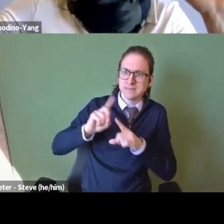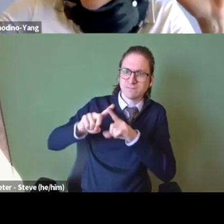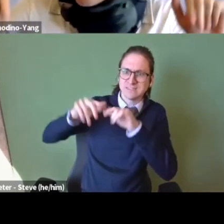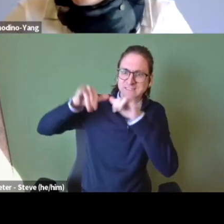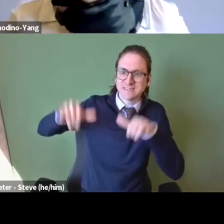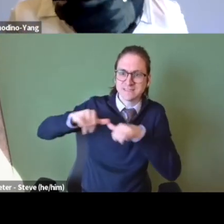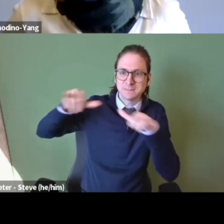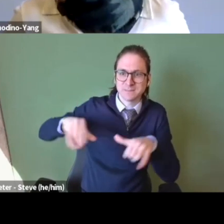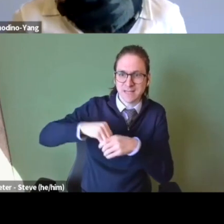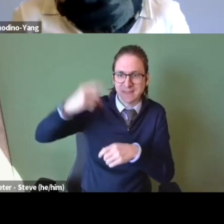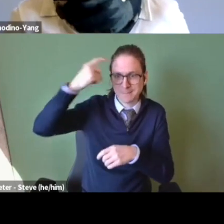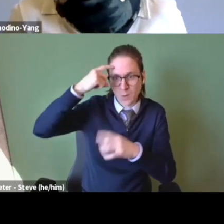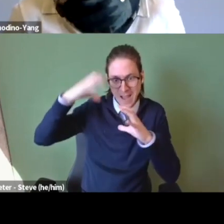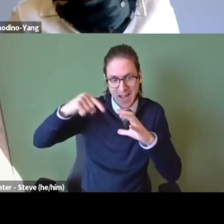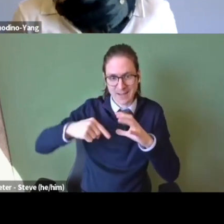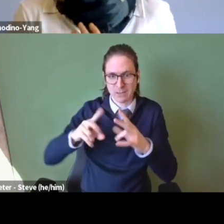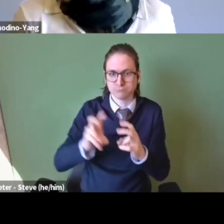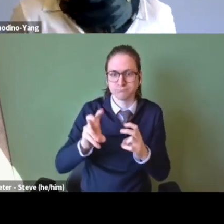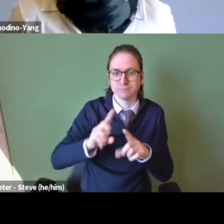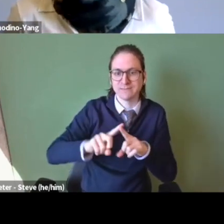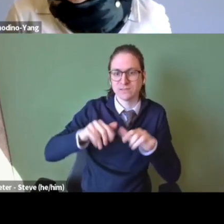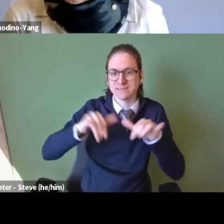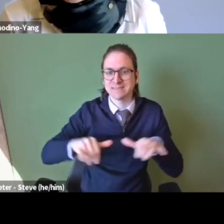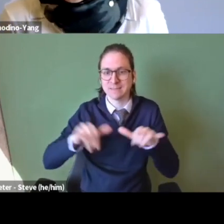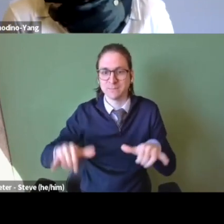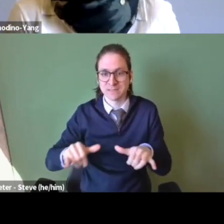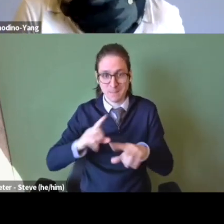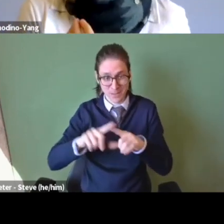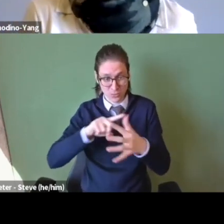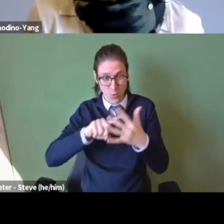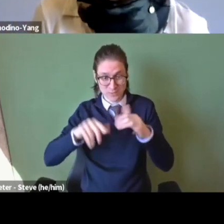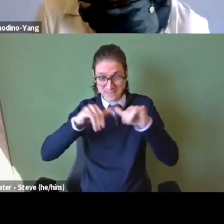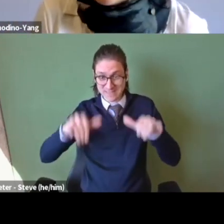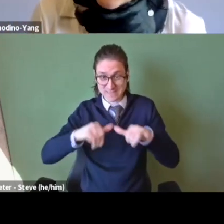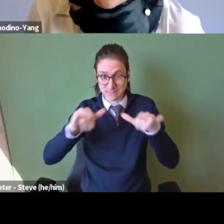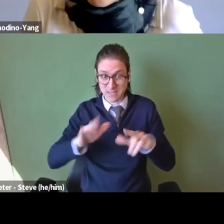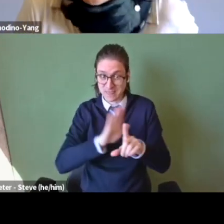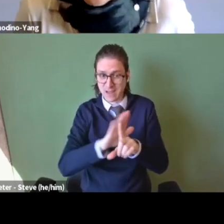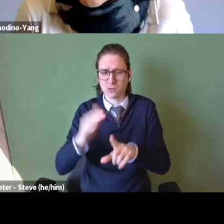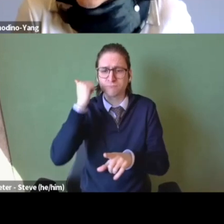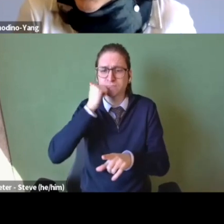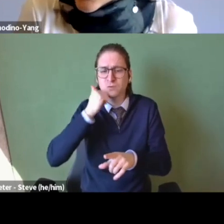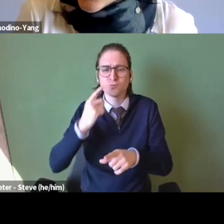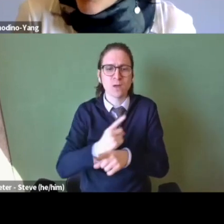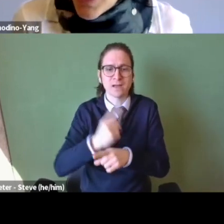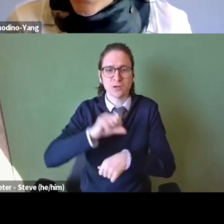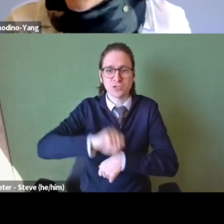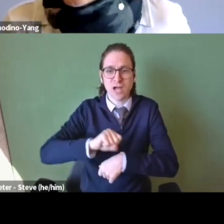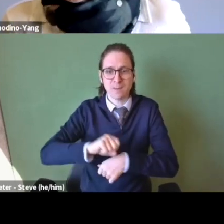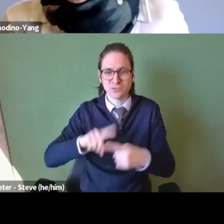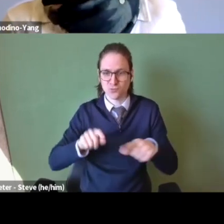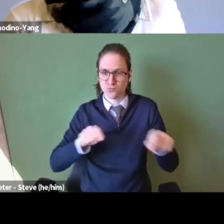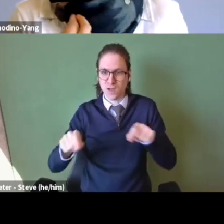speak, day job is to feel and regulate consciousness and the visceral